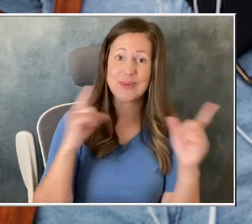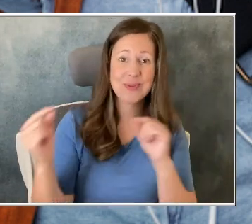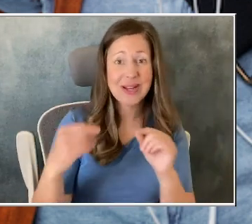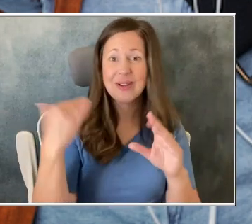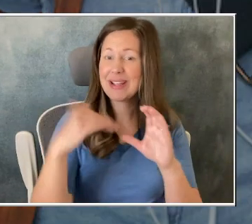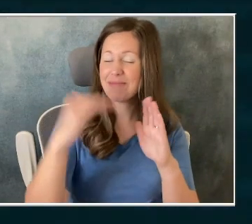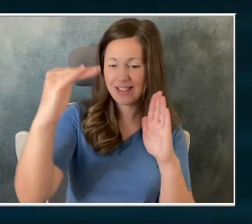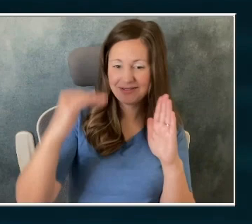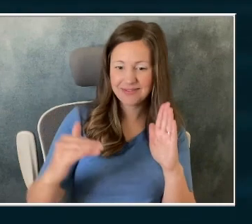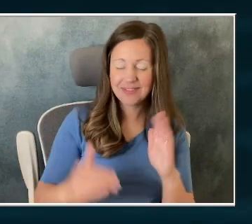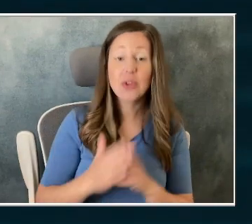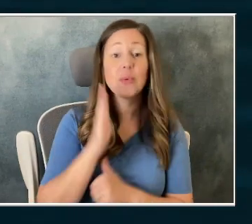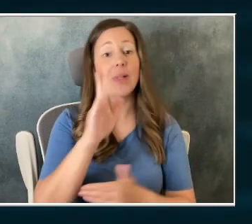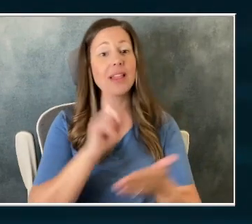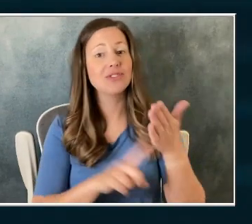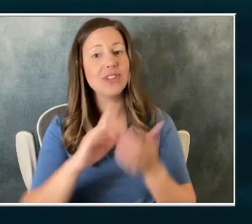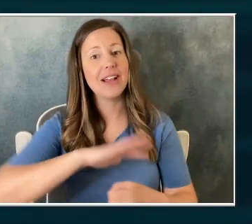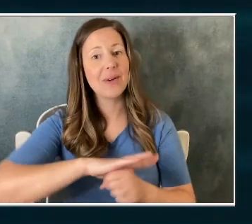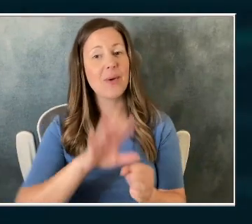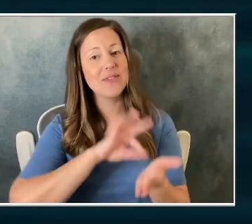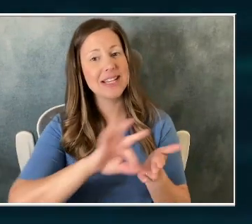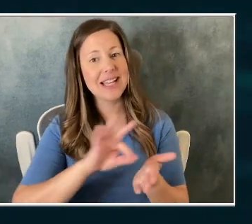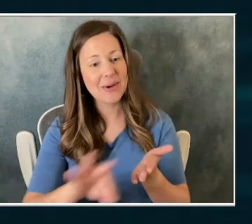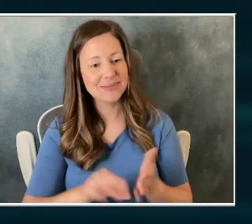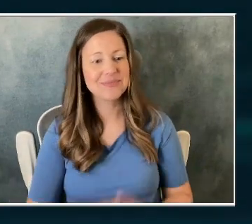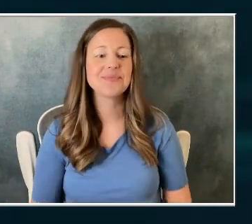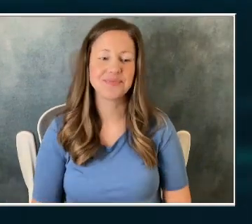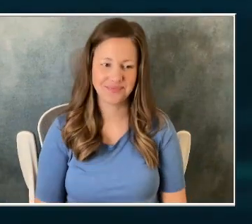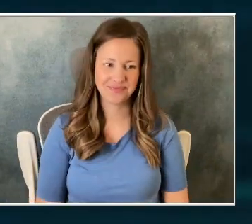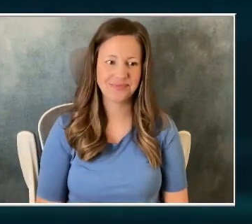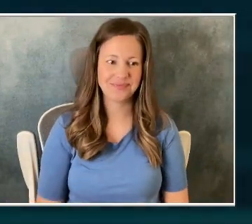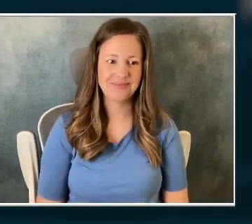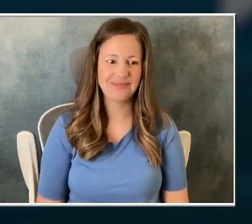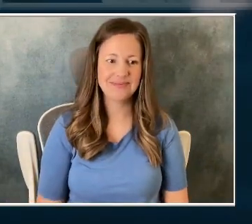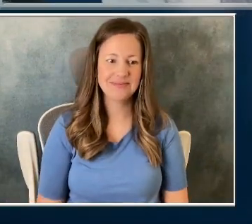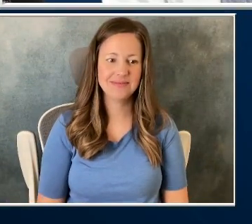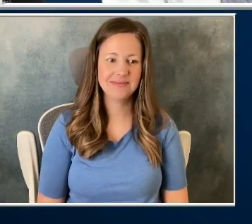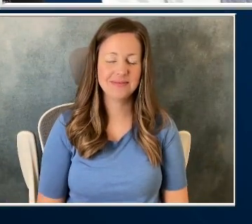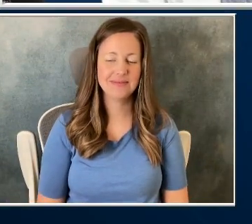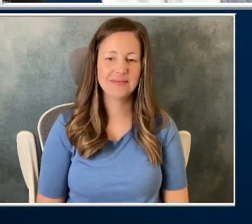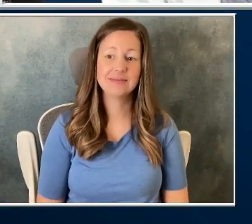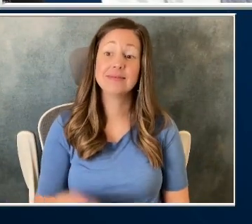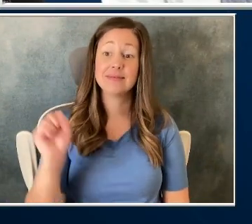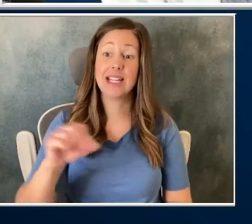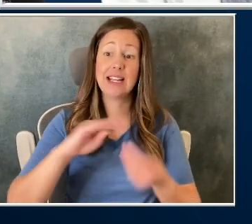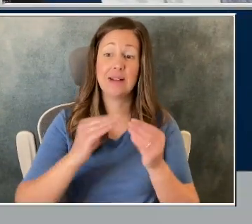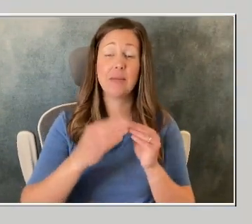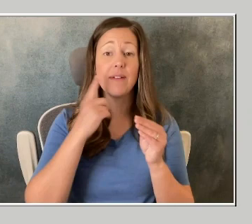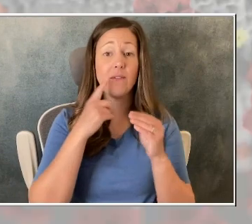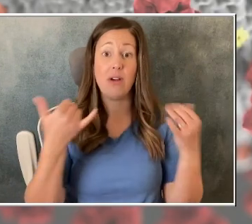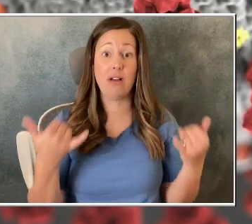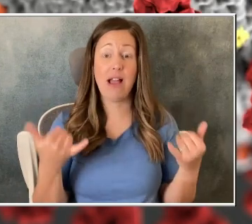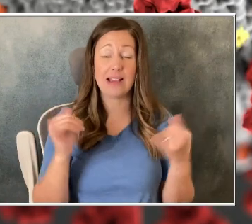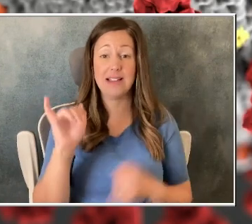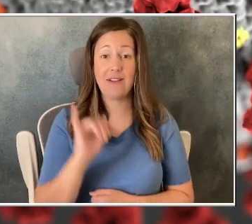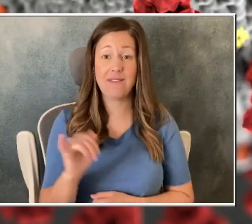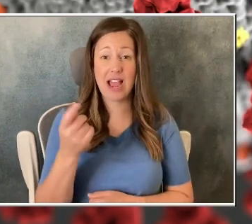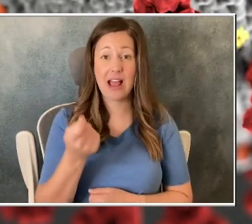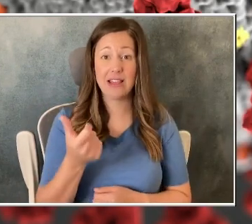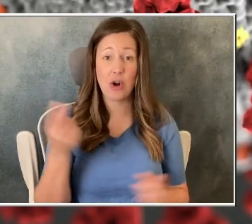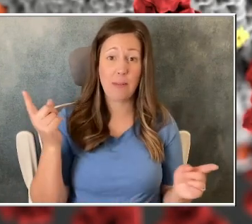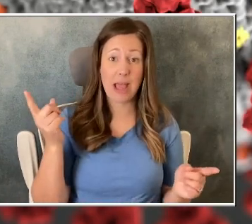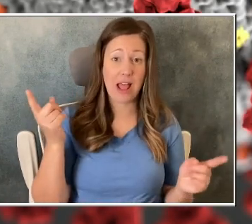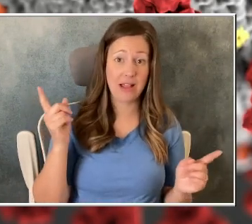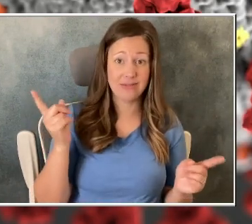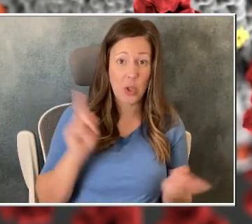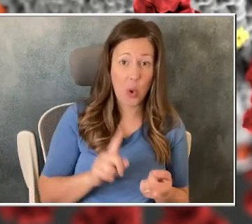COVID count with Doc Hawk. Yeah, Steve, the numbers for active infections have been lower, a little bit higher today, but overall... Yeah, they were really